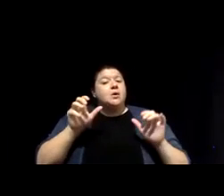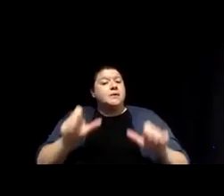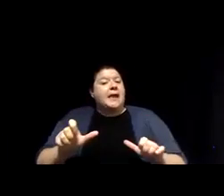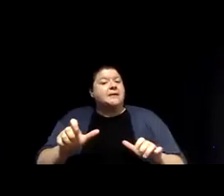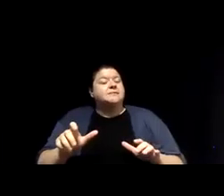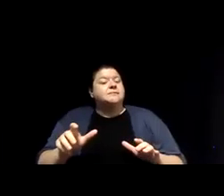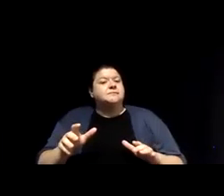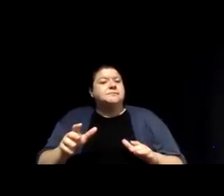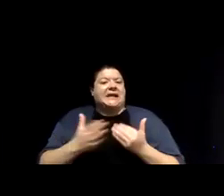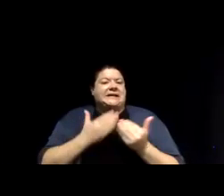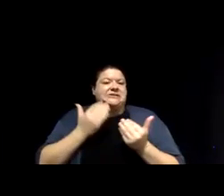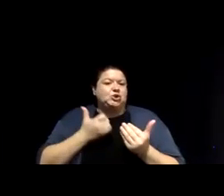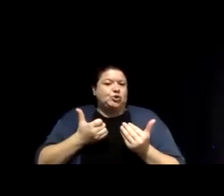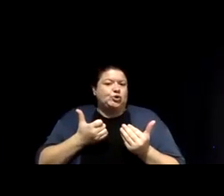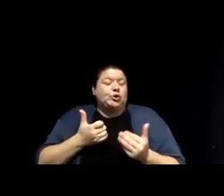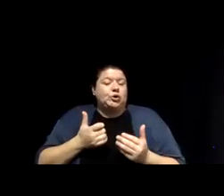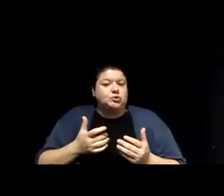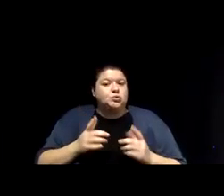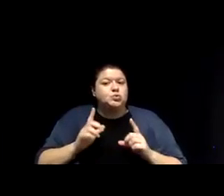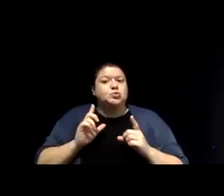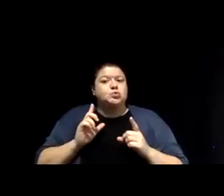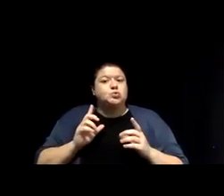70s, I should say.